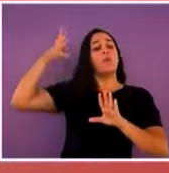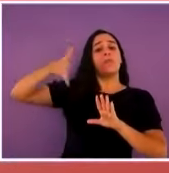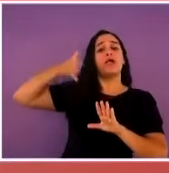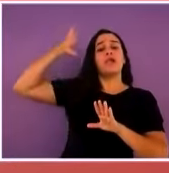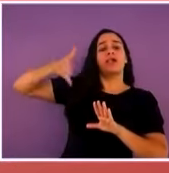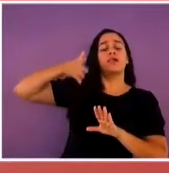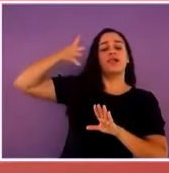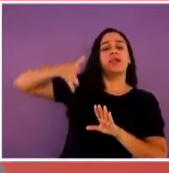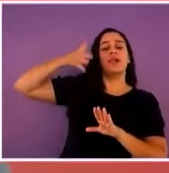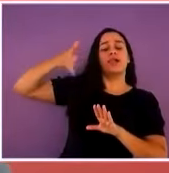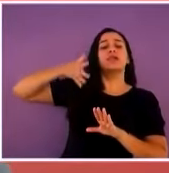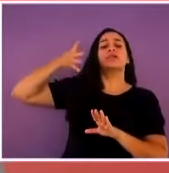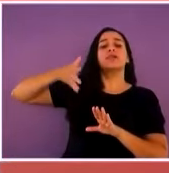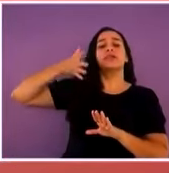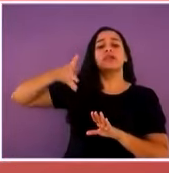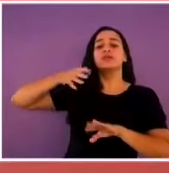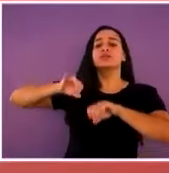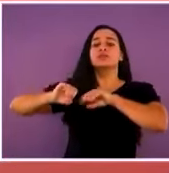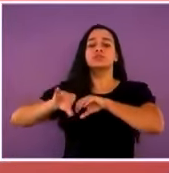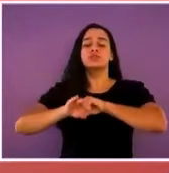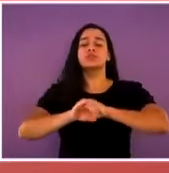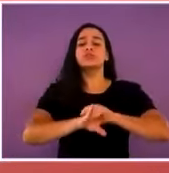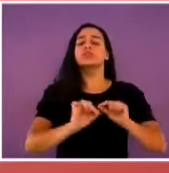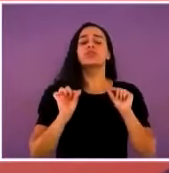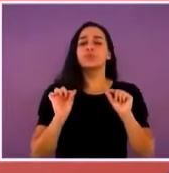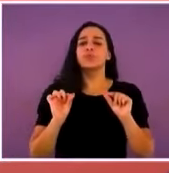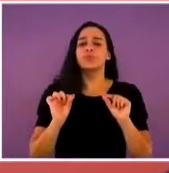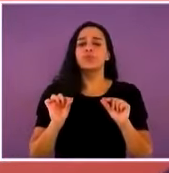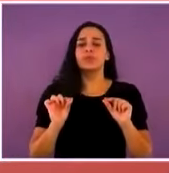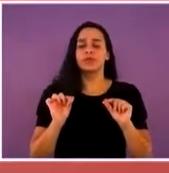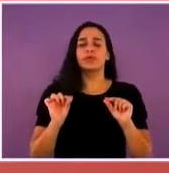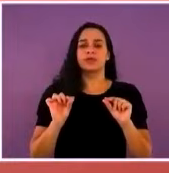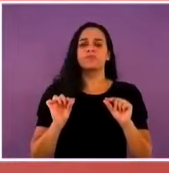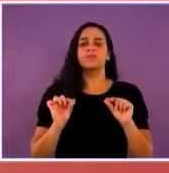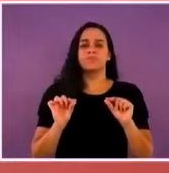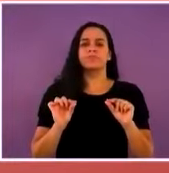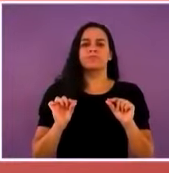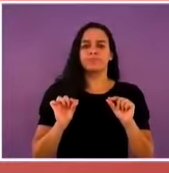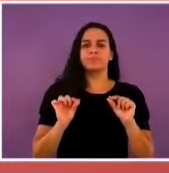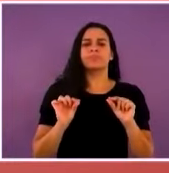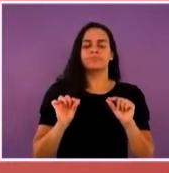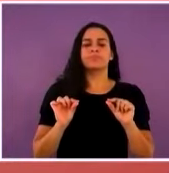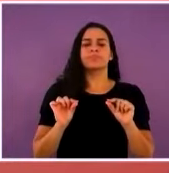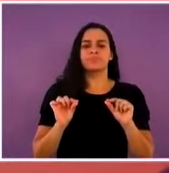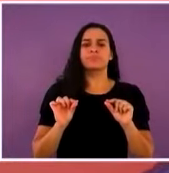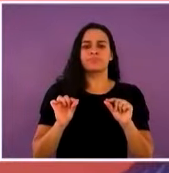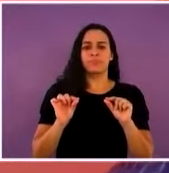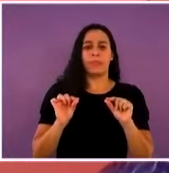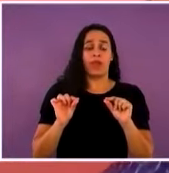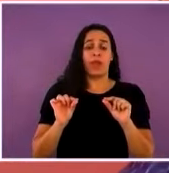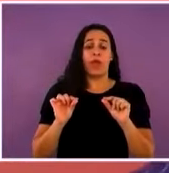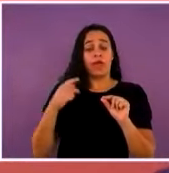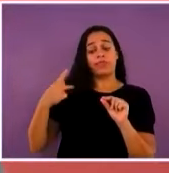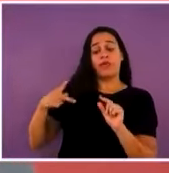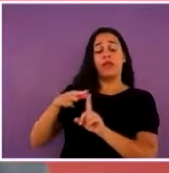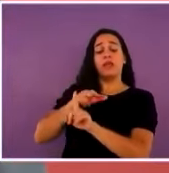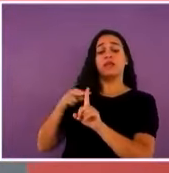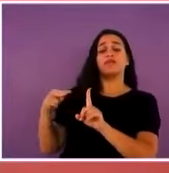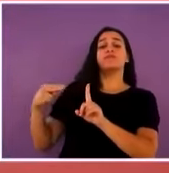be blamed of nihilism, relativism. De acordo com